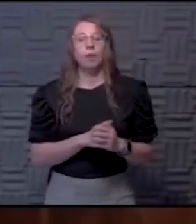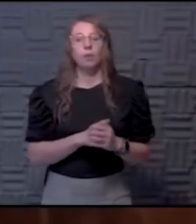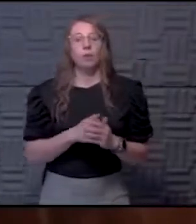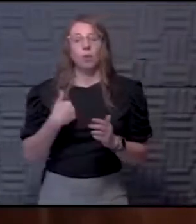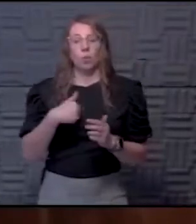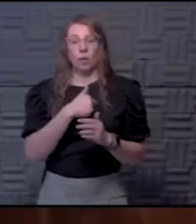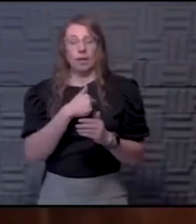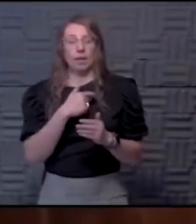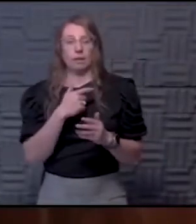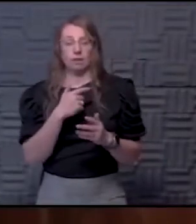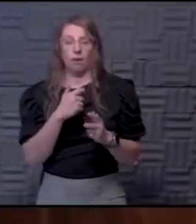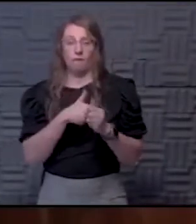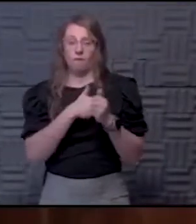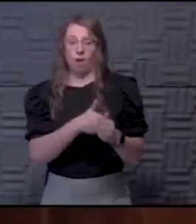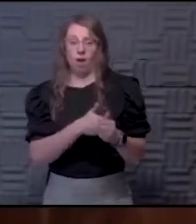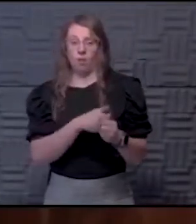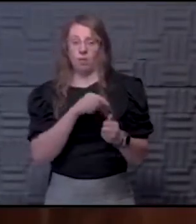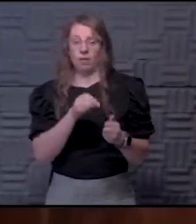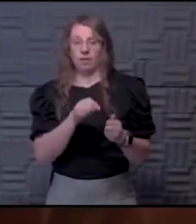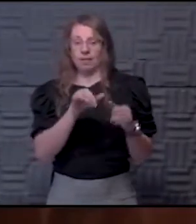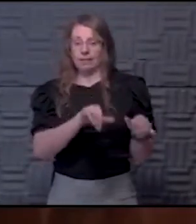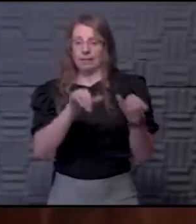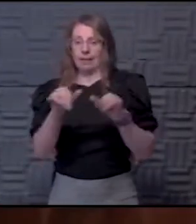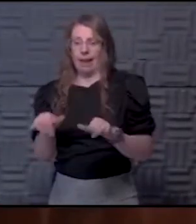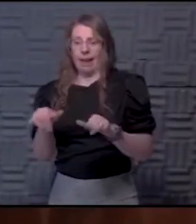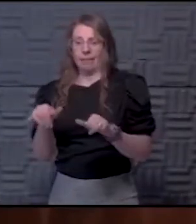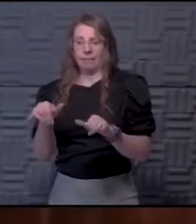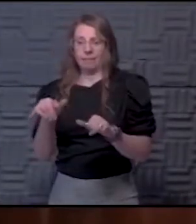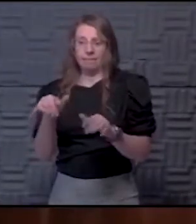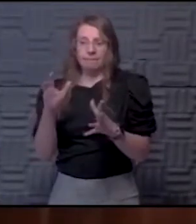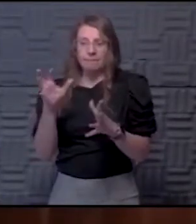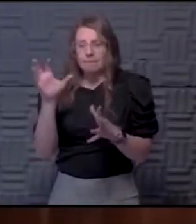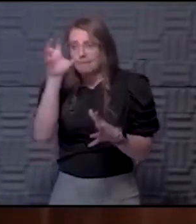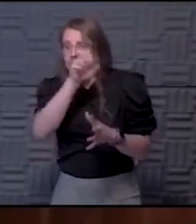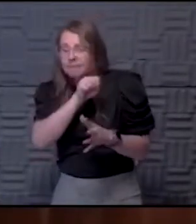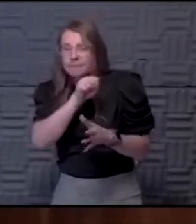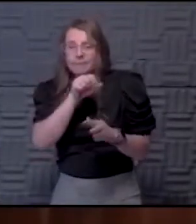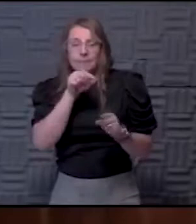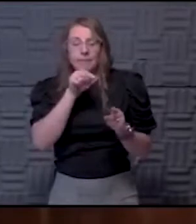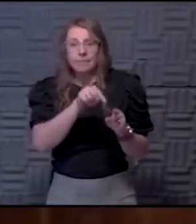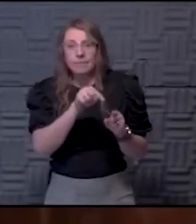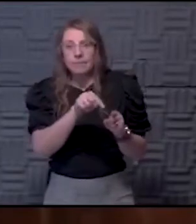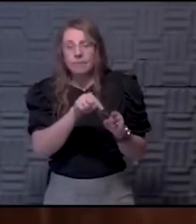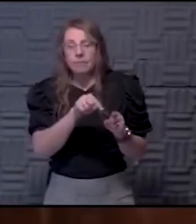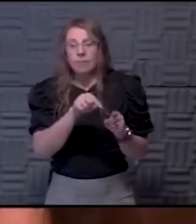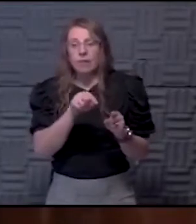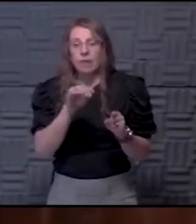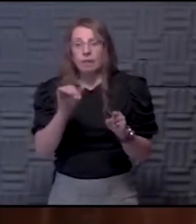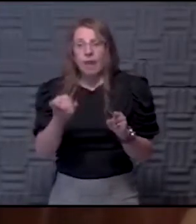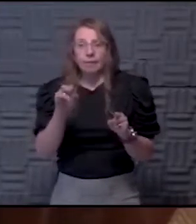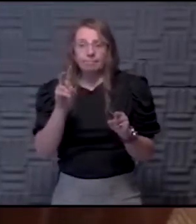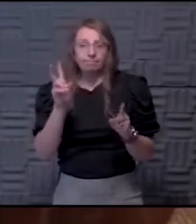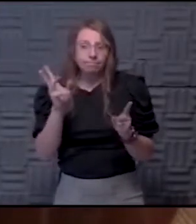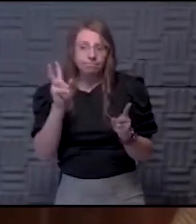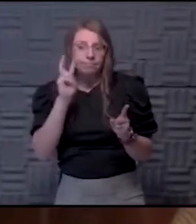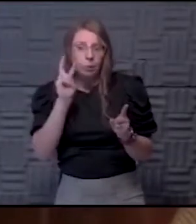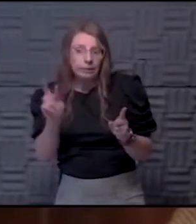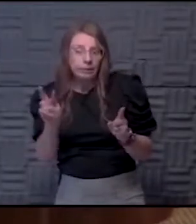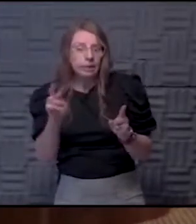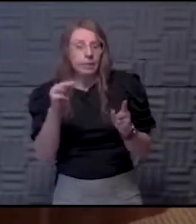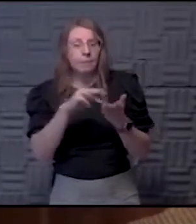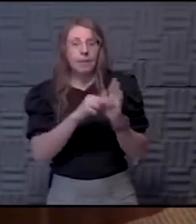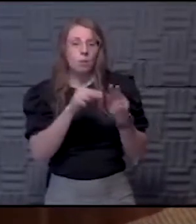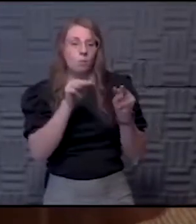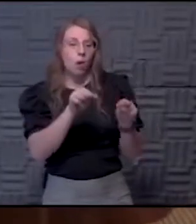presumption that that will be true. We don't know yet, but operating on that presumption, monitoring, watching,